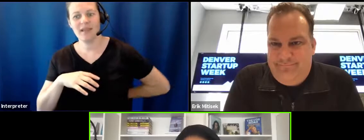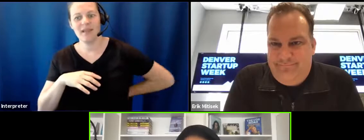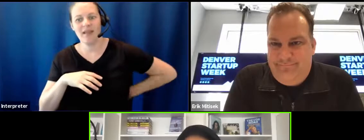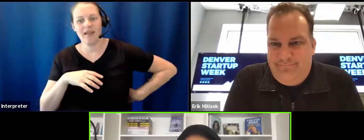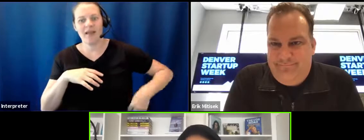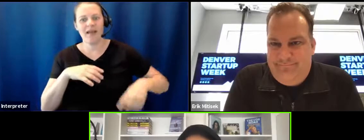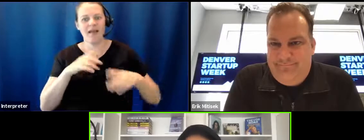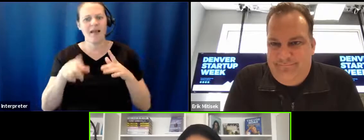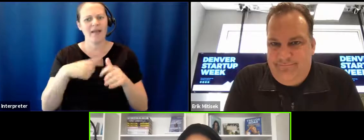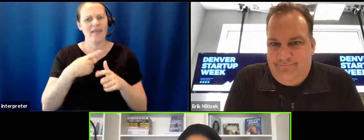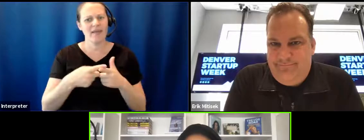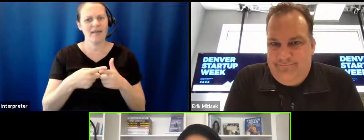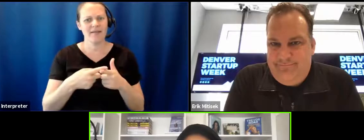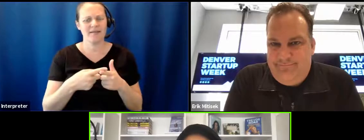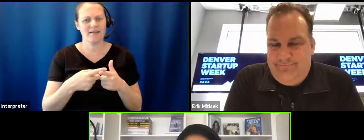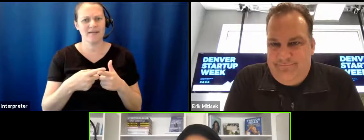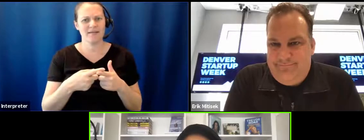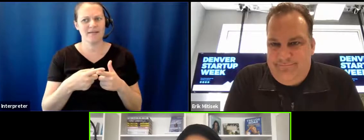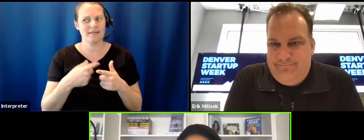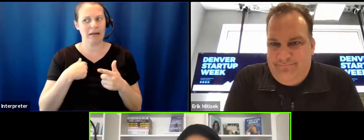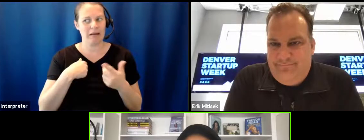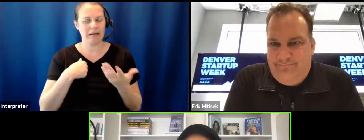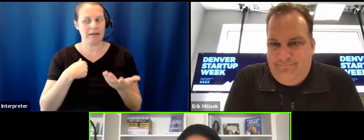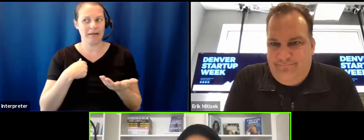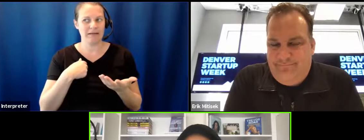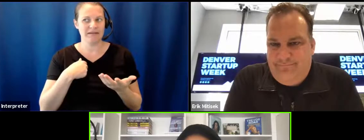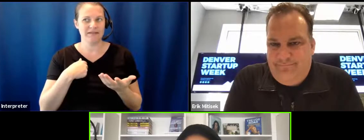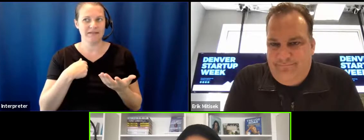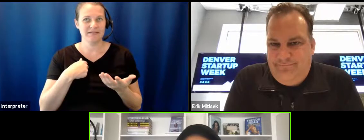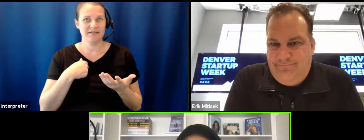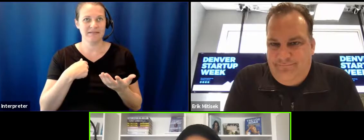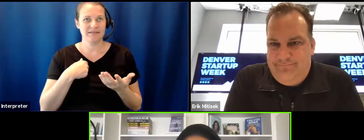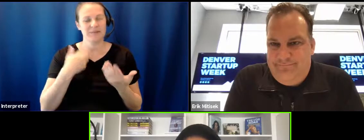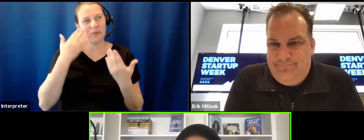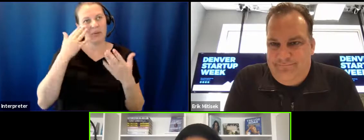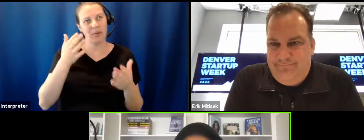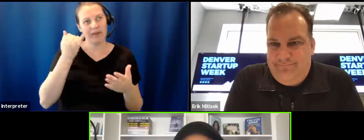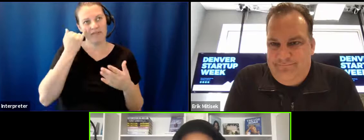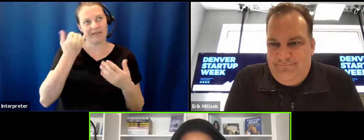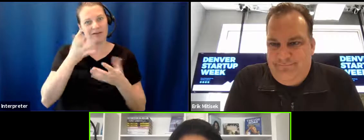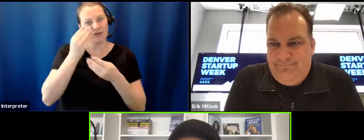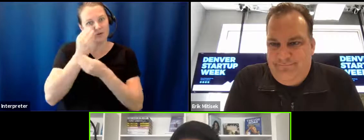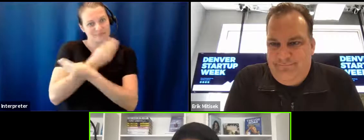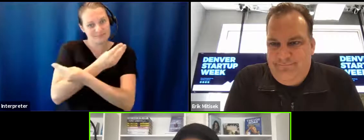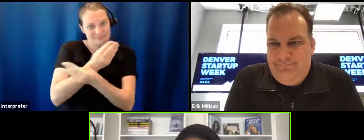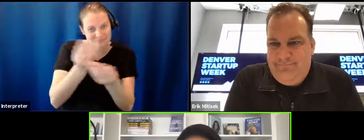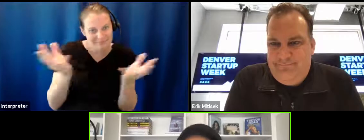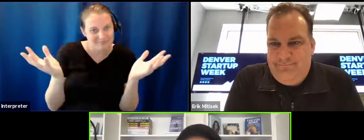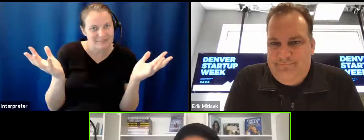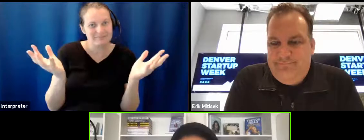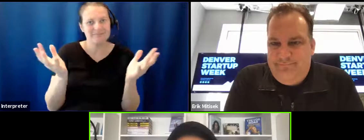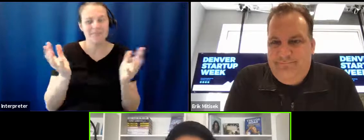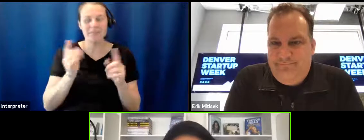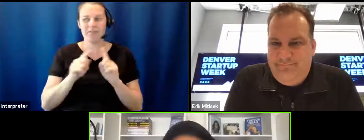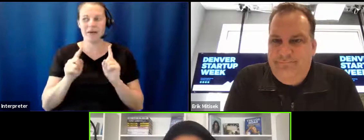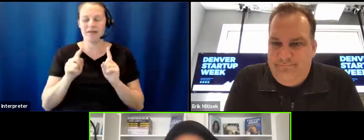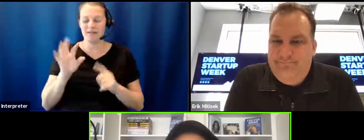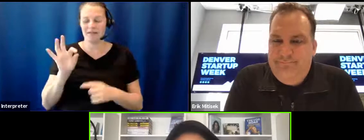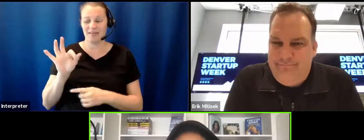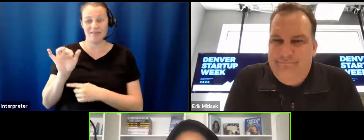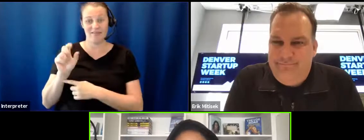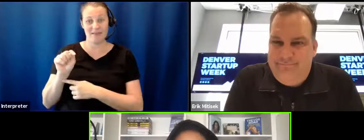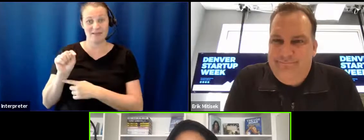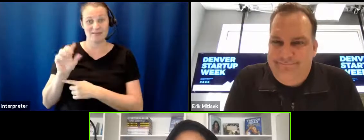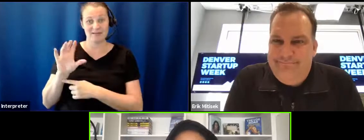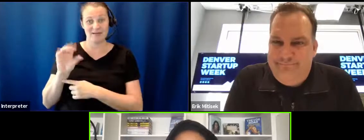sudden, I don't think I've ever said this, like, since it happened, like, publicly. But when the Fast Company cover,